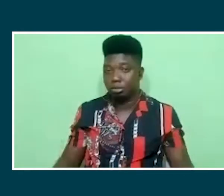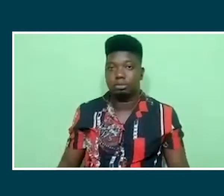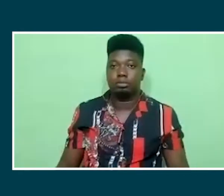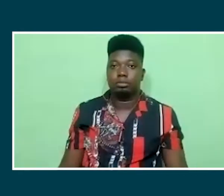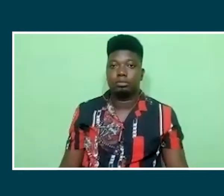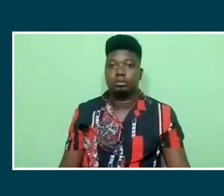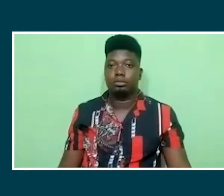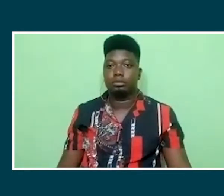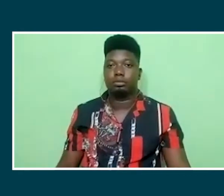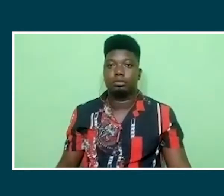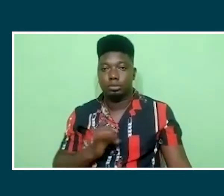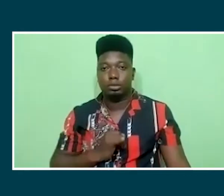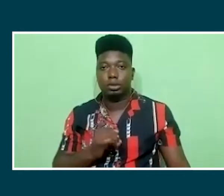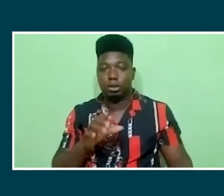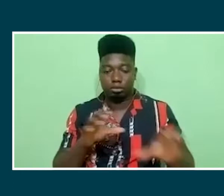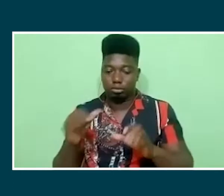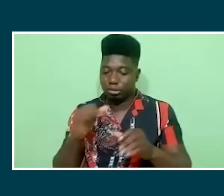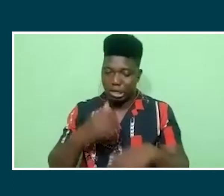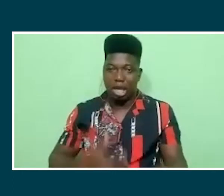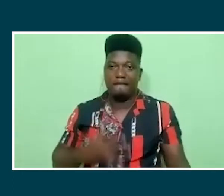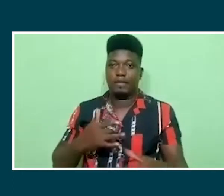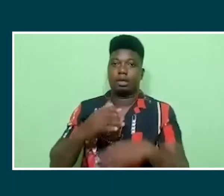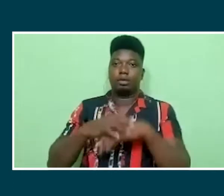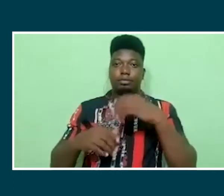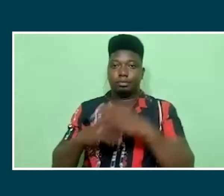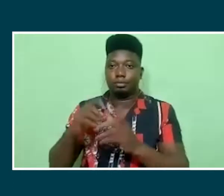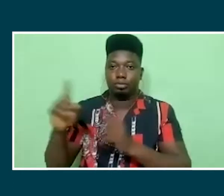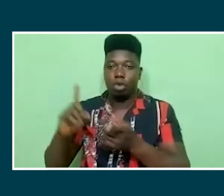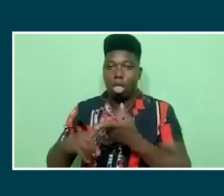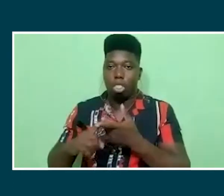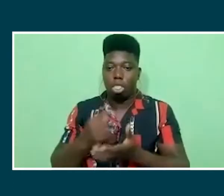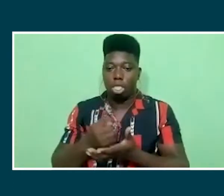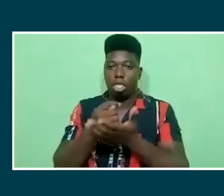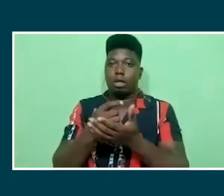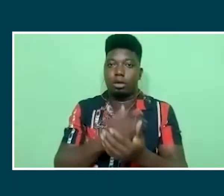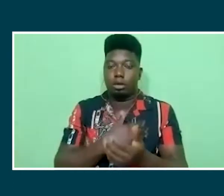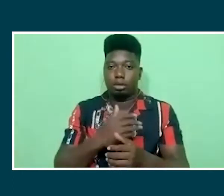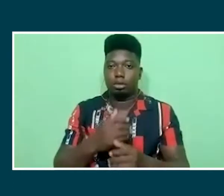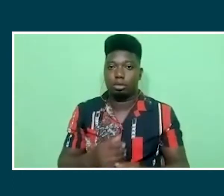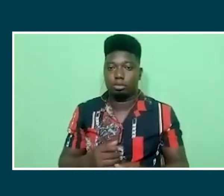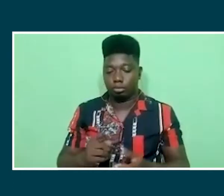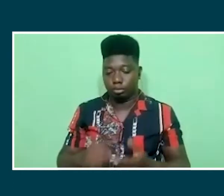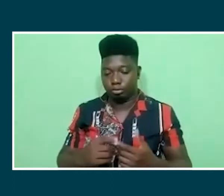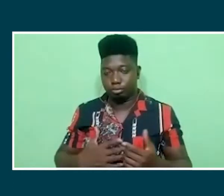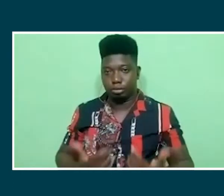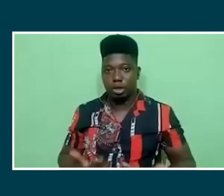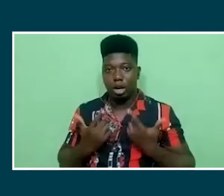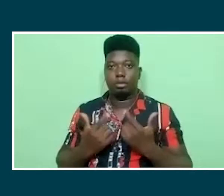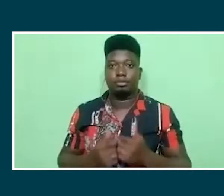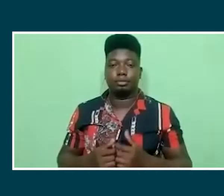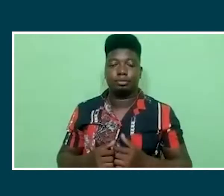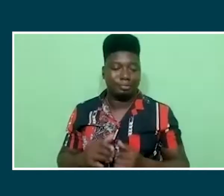I didn't feel comfortable going to therapy until deep into my adult life for some reason. And I'm like,